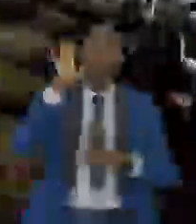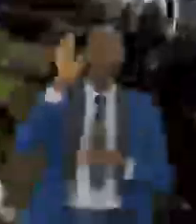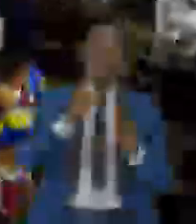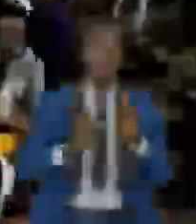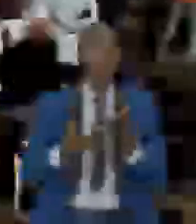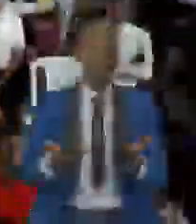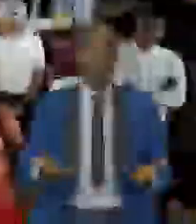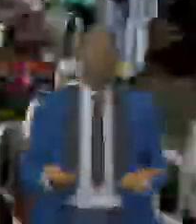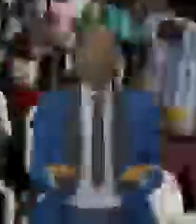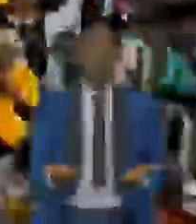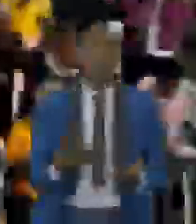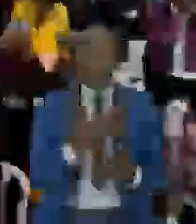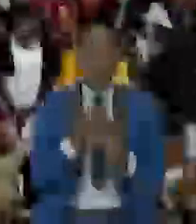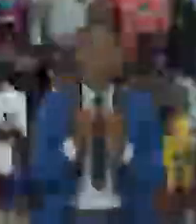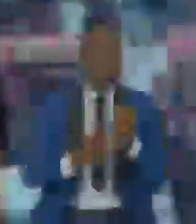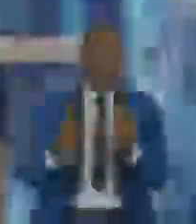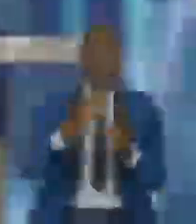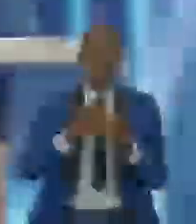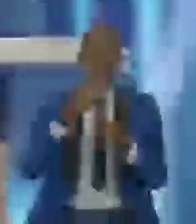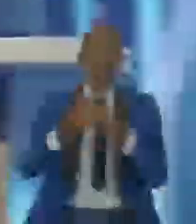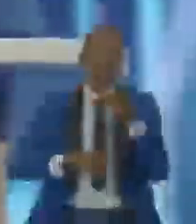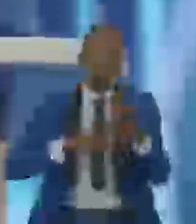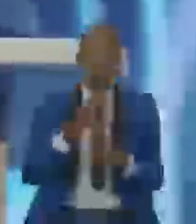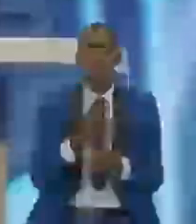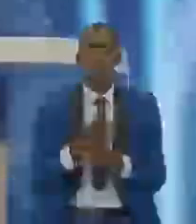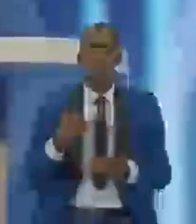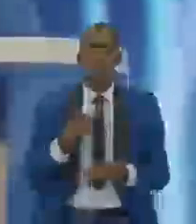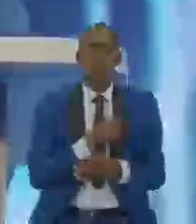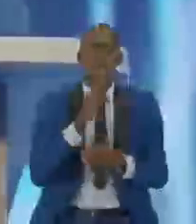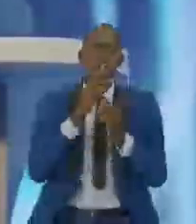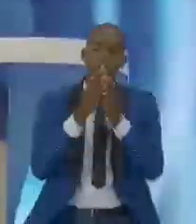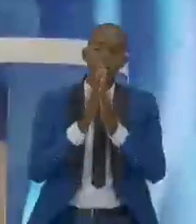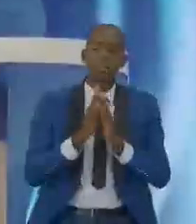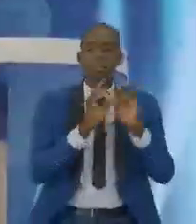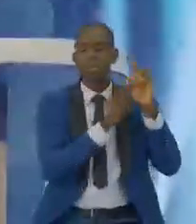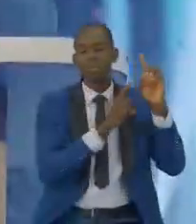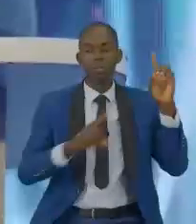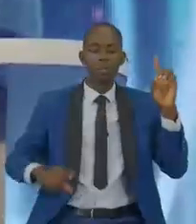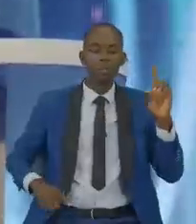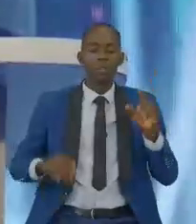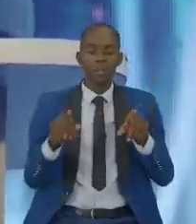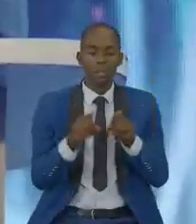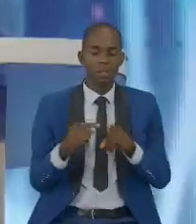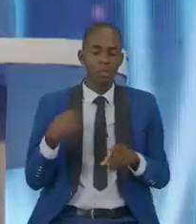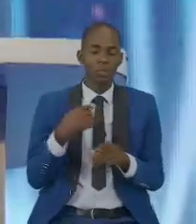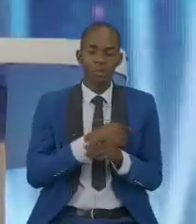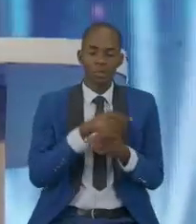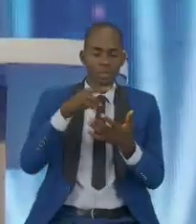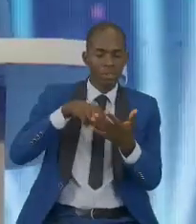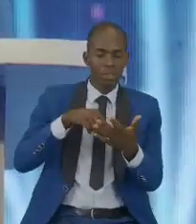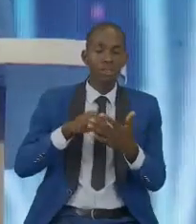here and all over the world. We're asking, Lord, as we read your